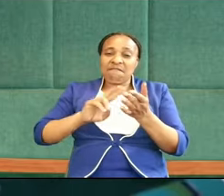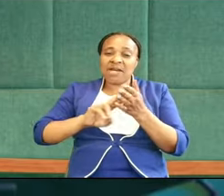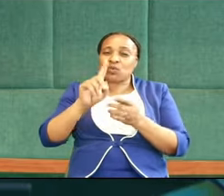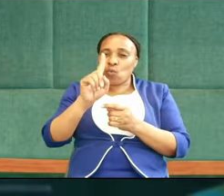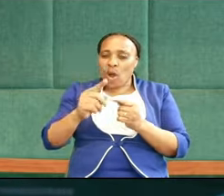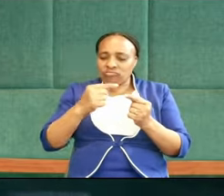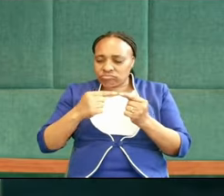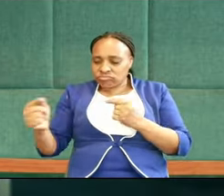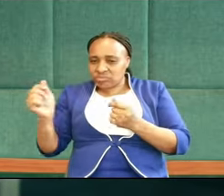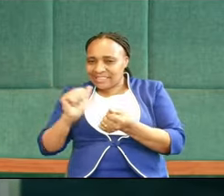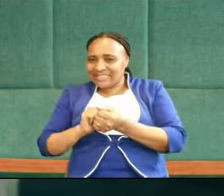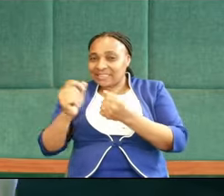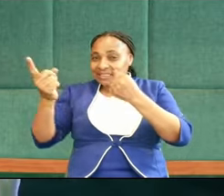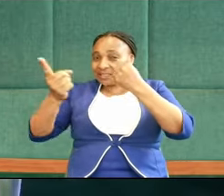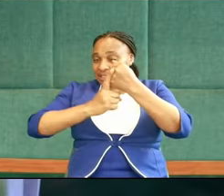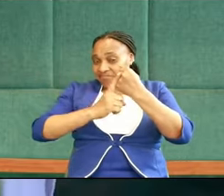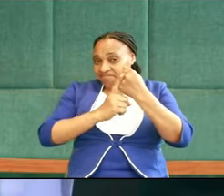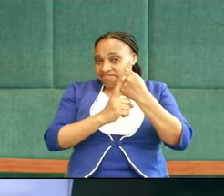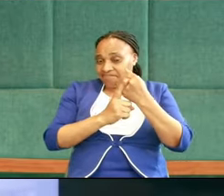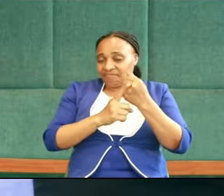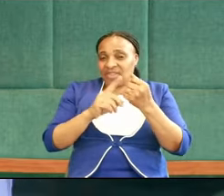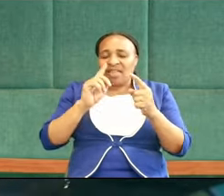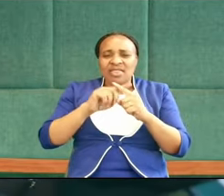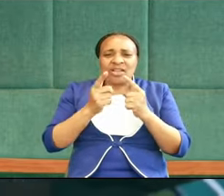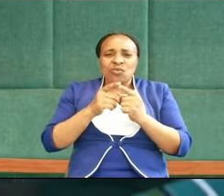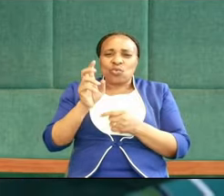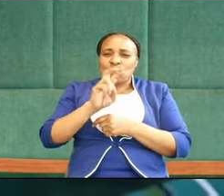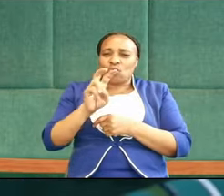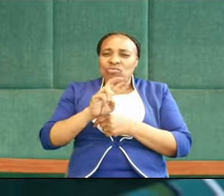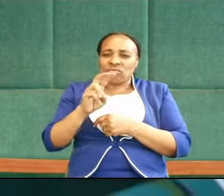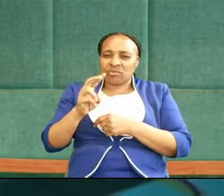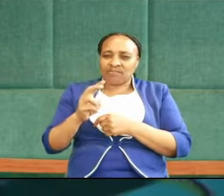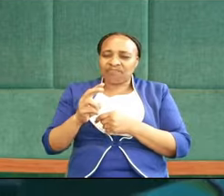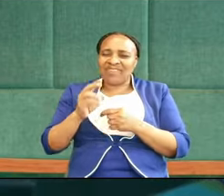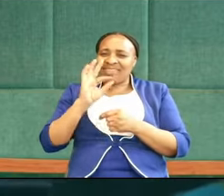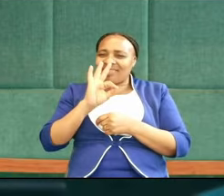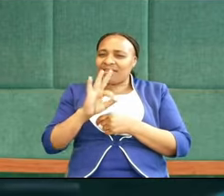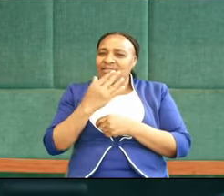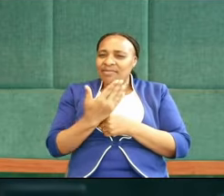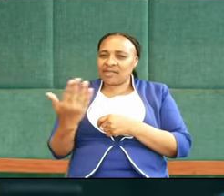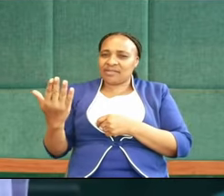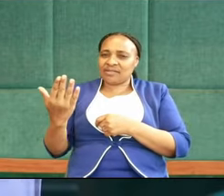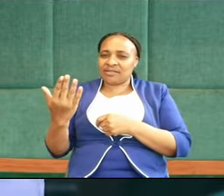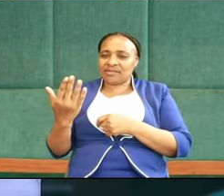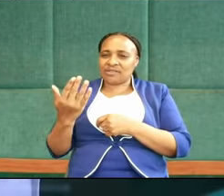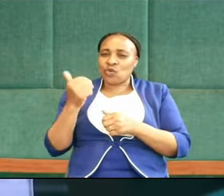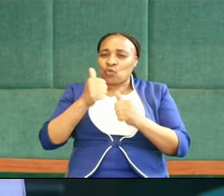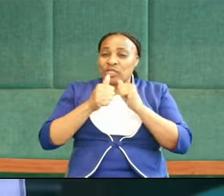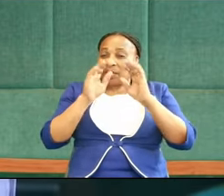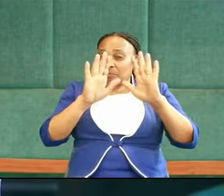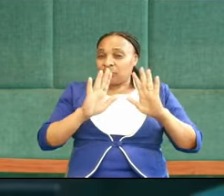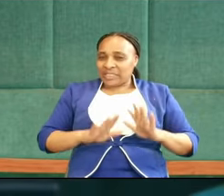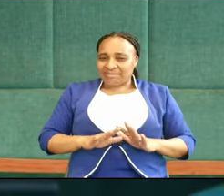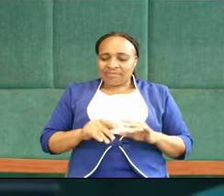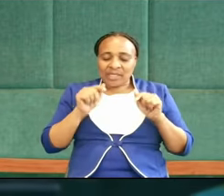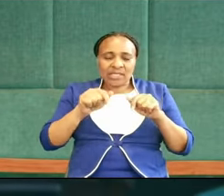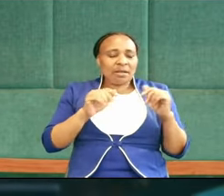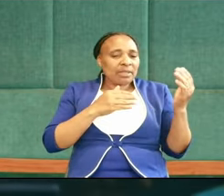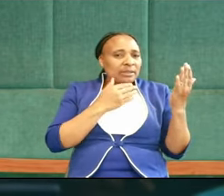verse 16, and we will look at that. Three things are key. This